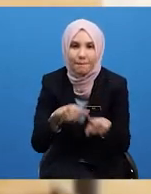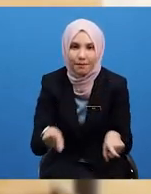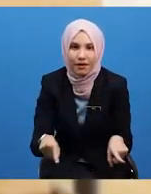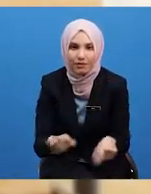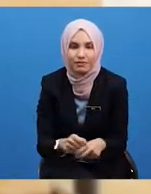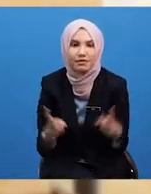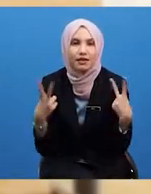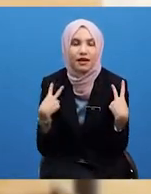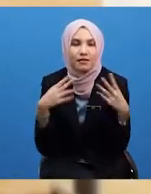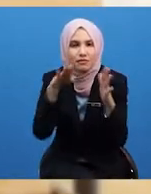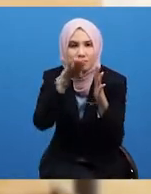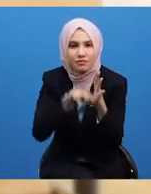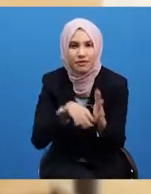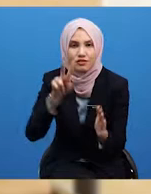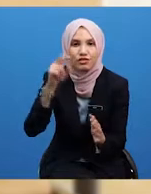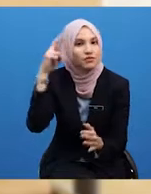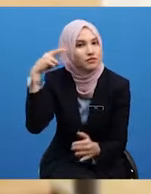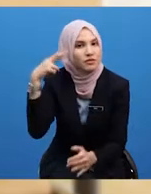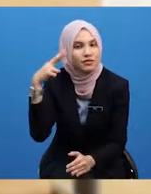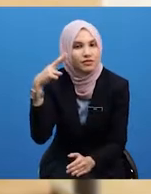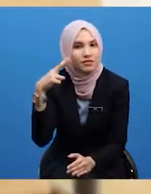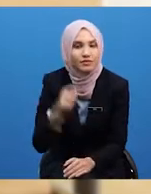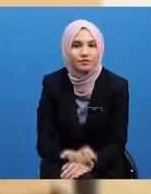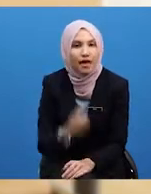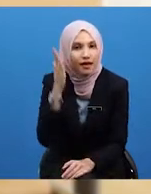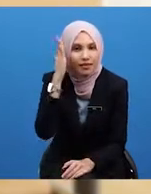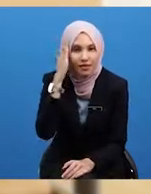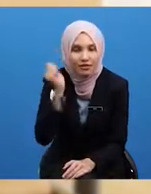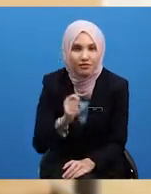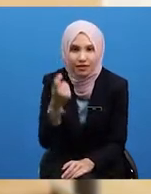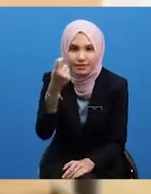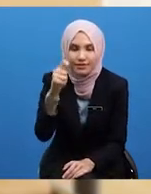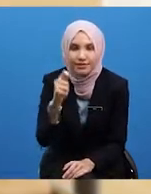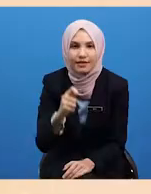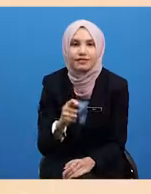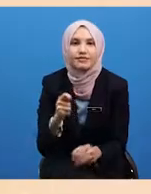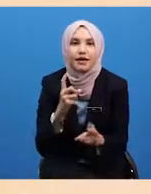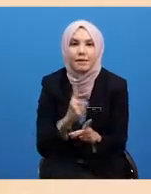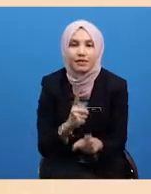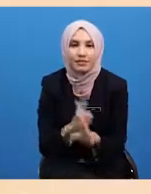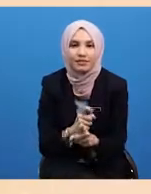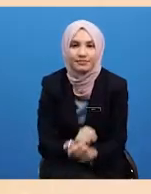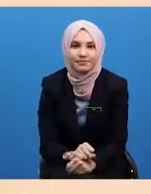must have at least 3 reasons and know the text well.